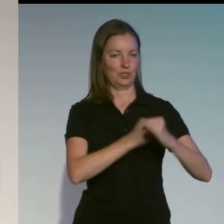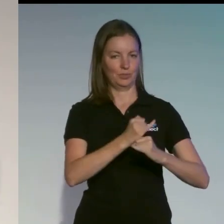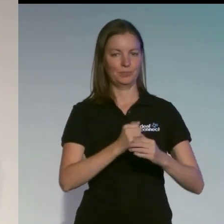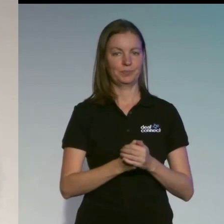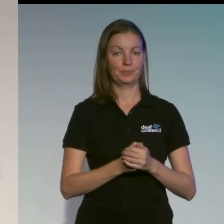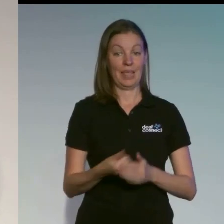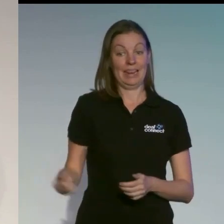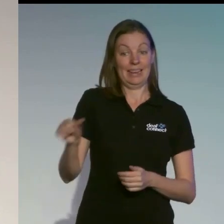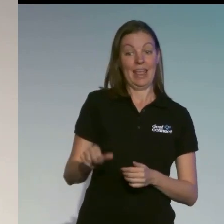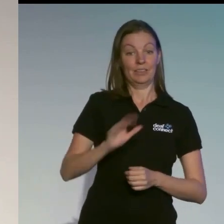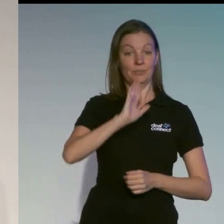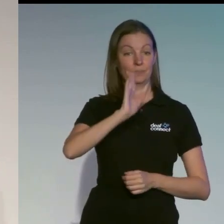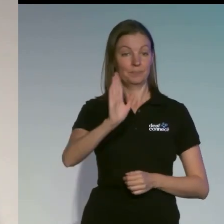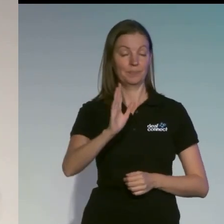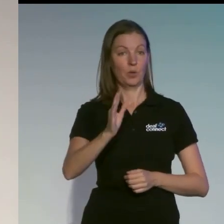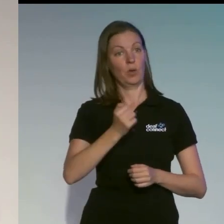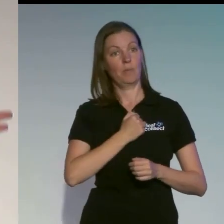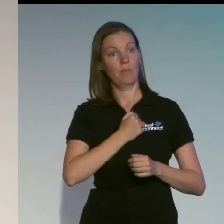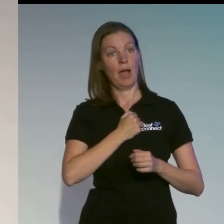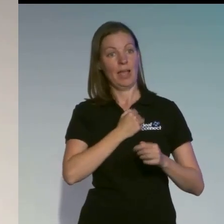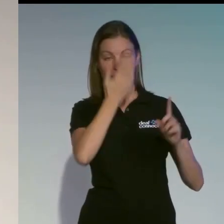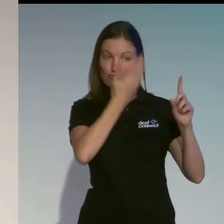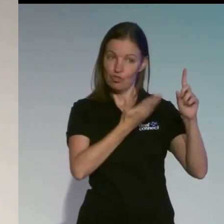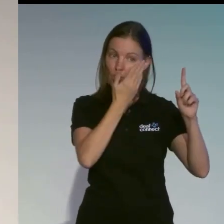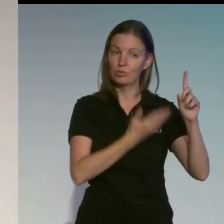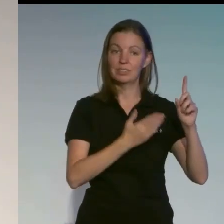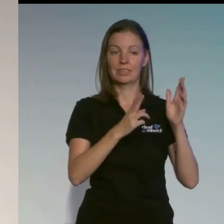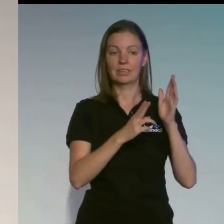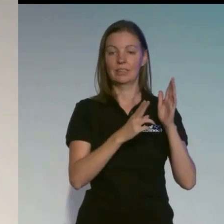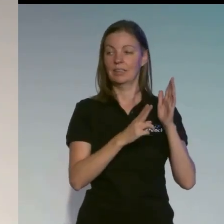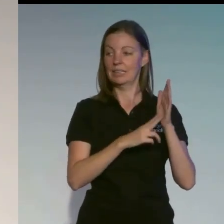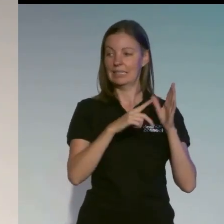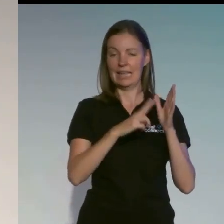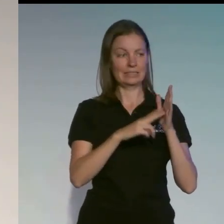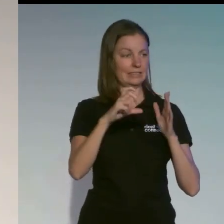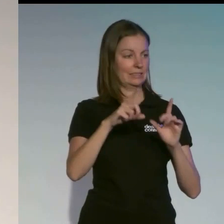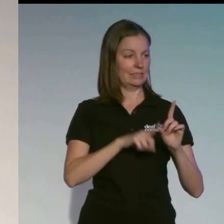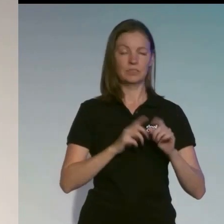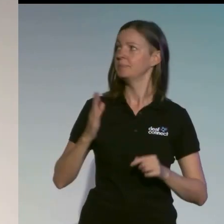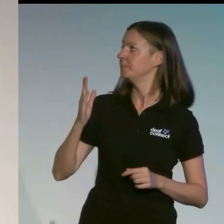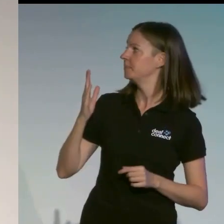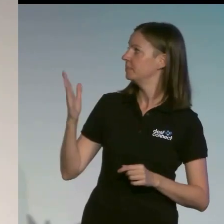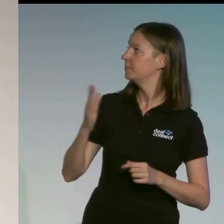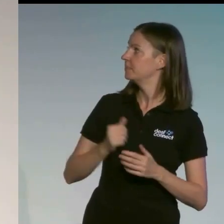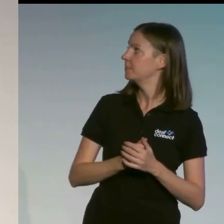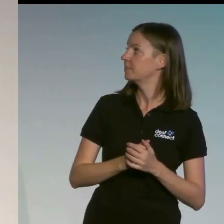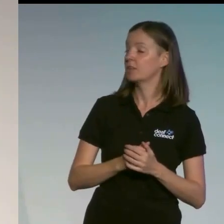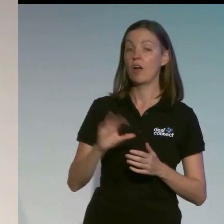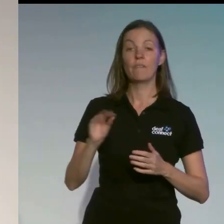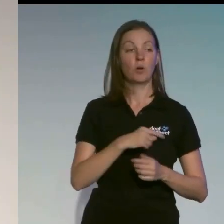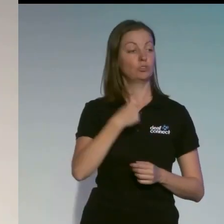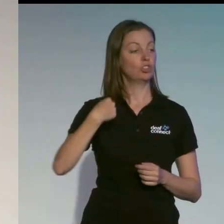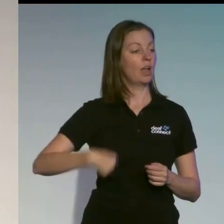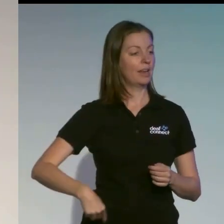of my LGBT heroes. Yanhui Peng is a survivor of conversion practices from China,